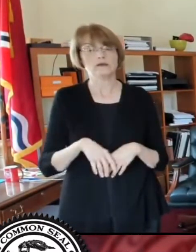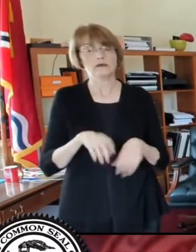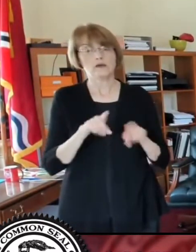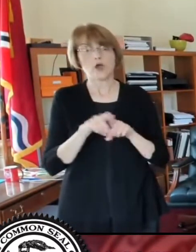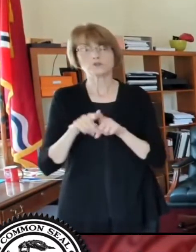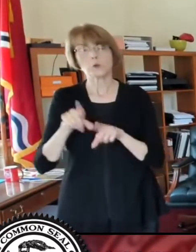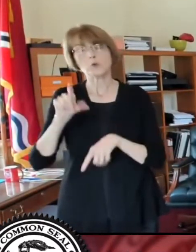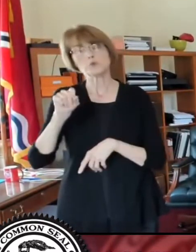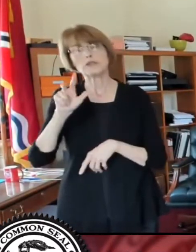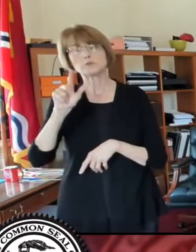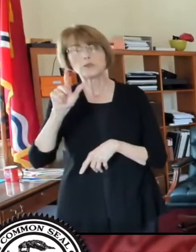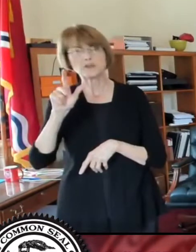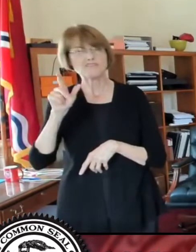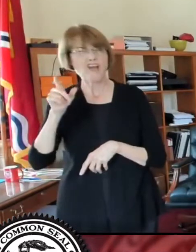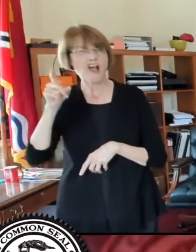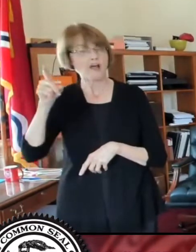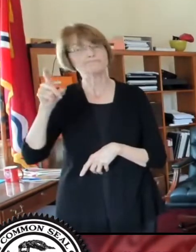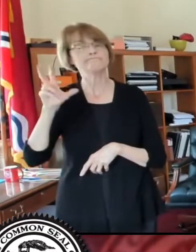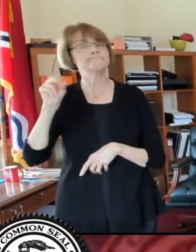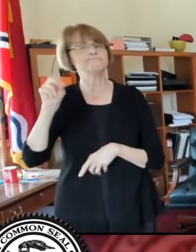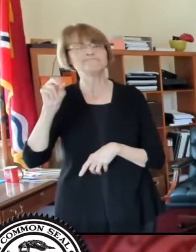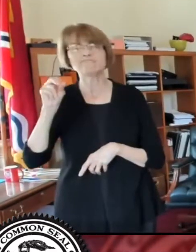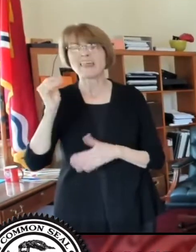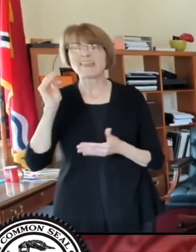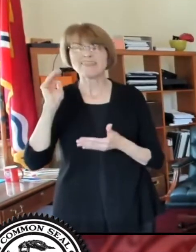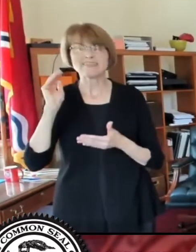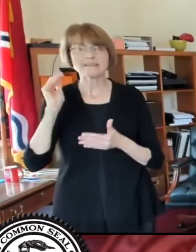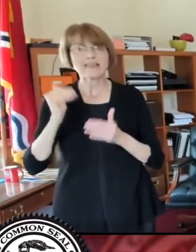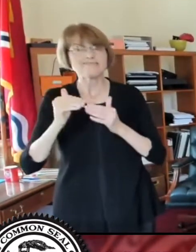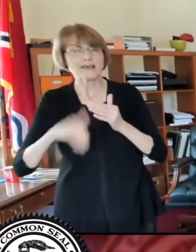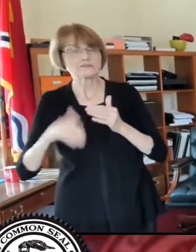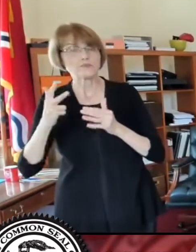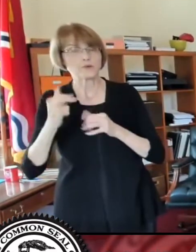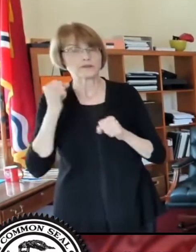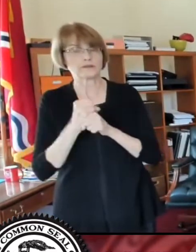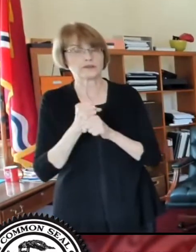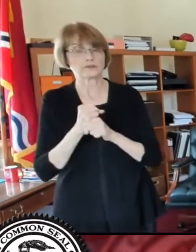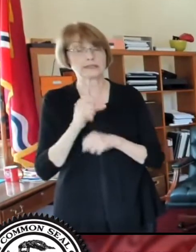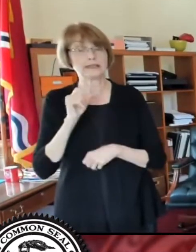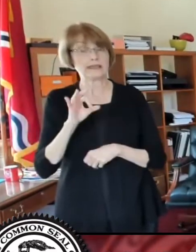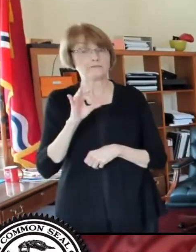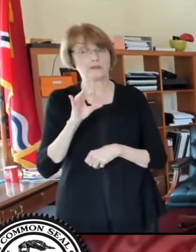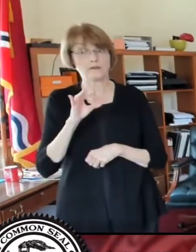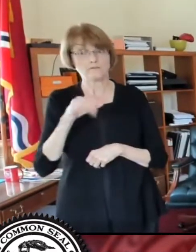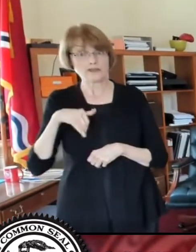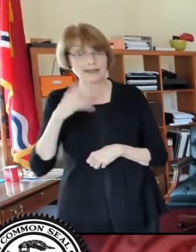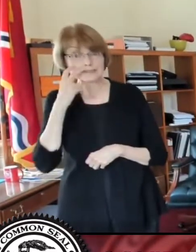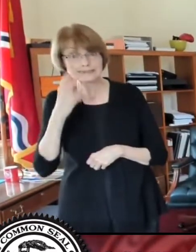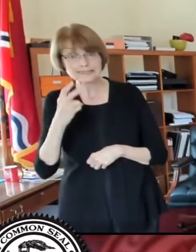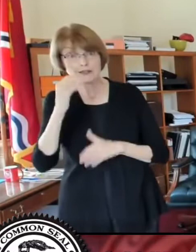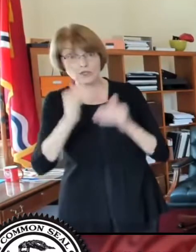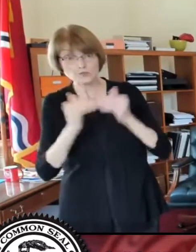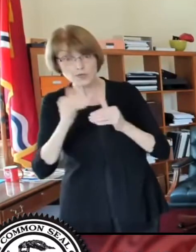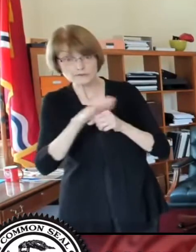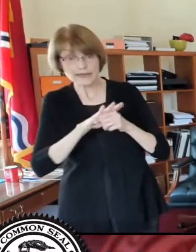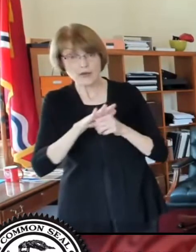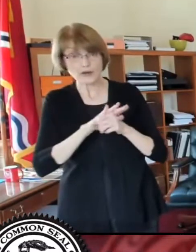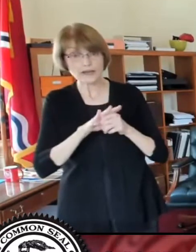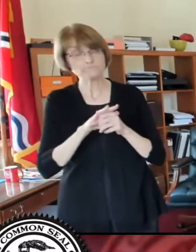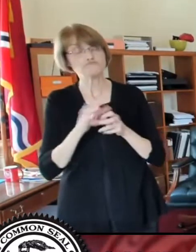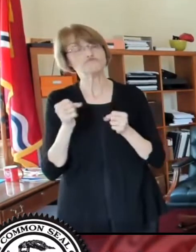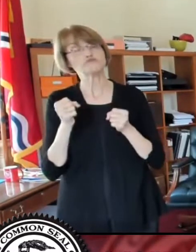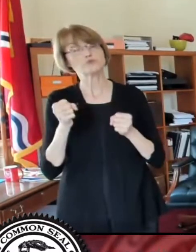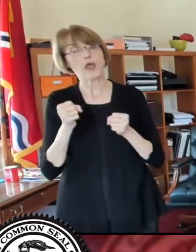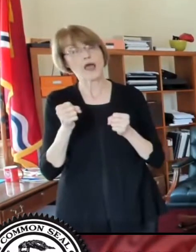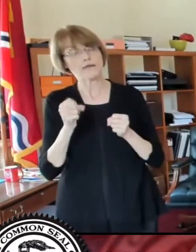not that far off, a little less than 3 years. If you haven't been by the construction site, I say take a drive